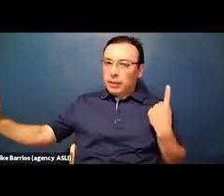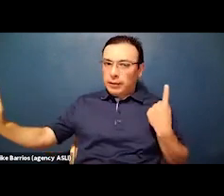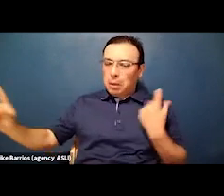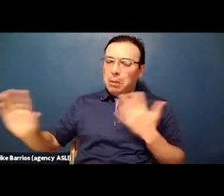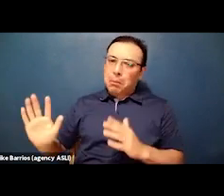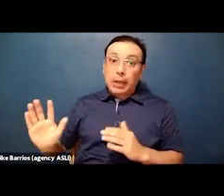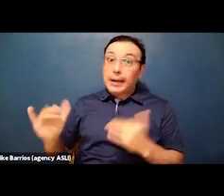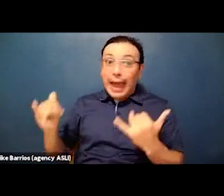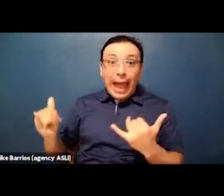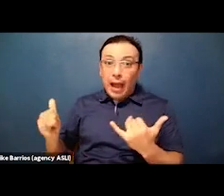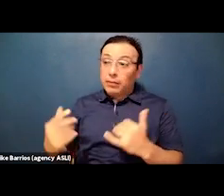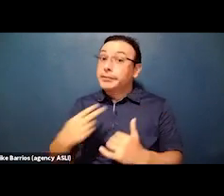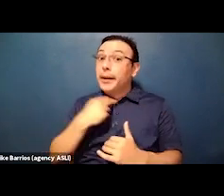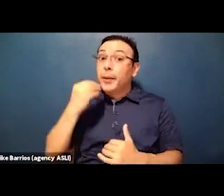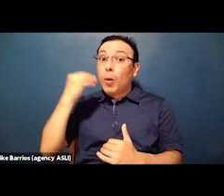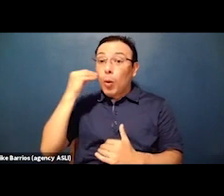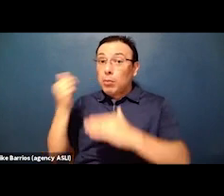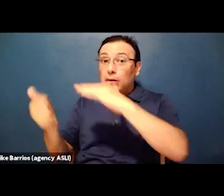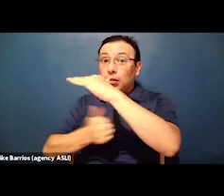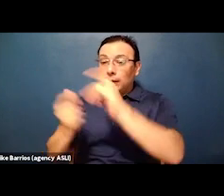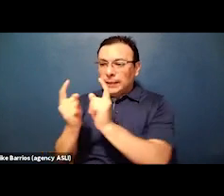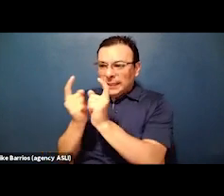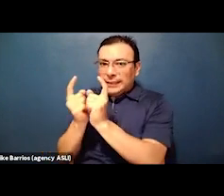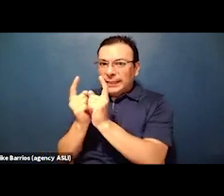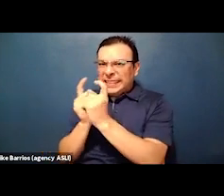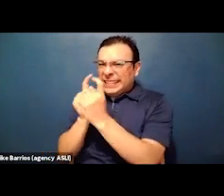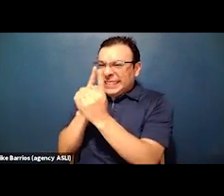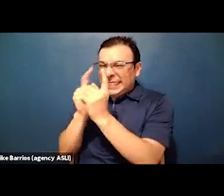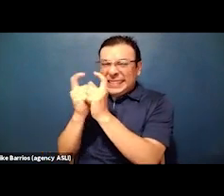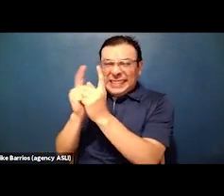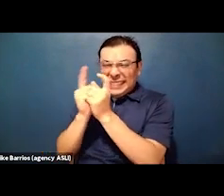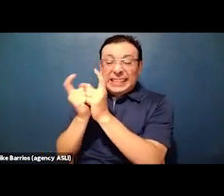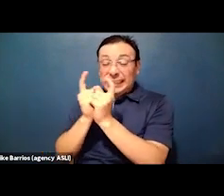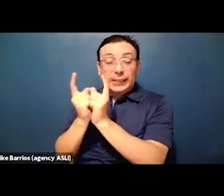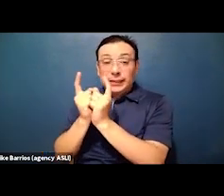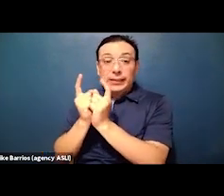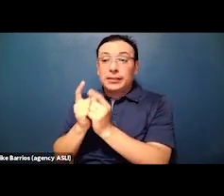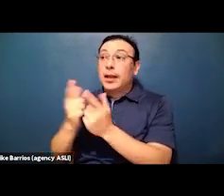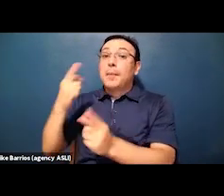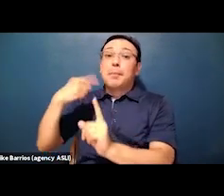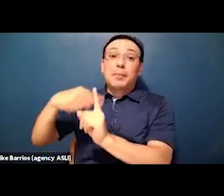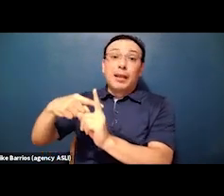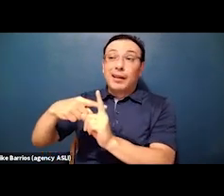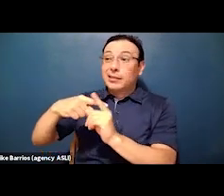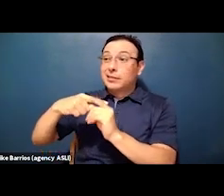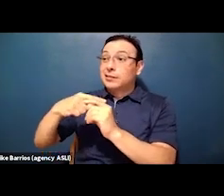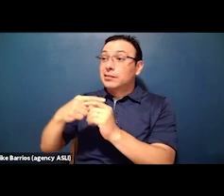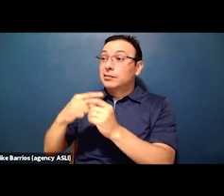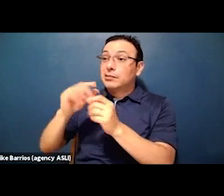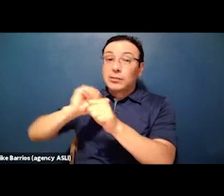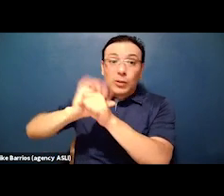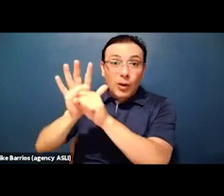Things happen. You know, the stresses of life are enough to kind of bring someone down at times, but you